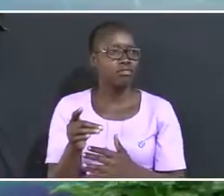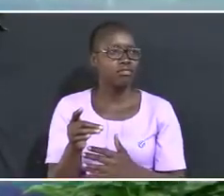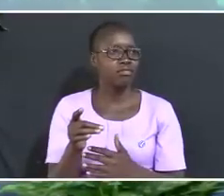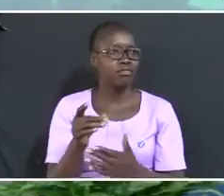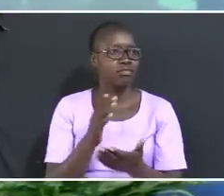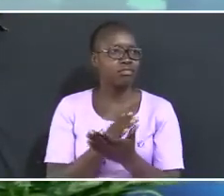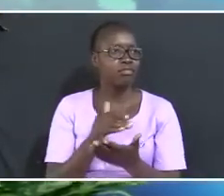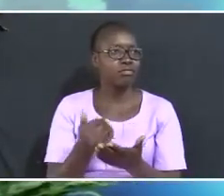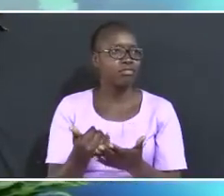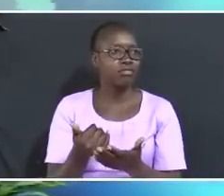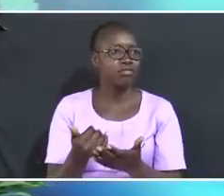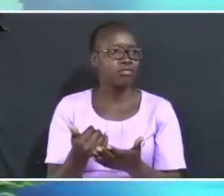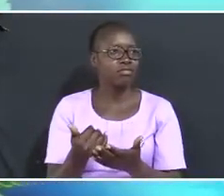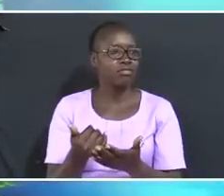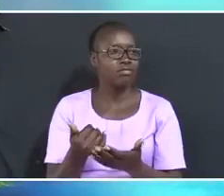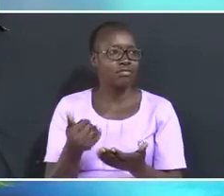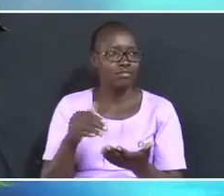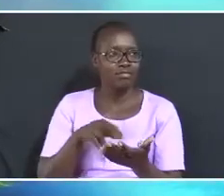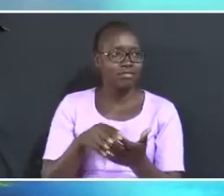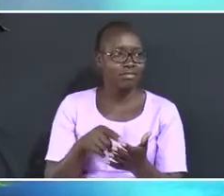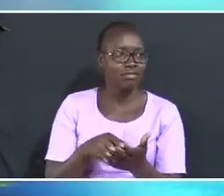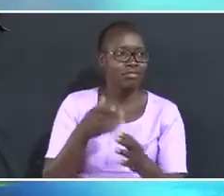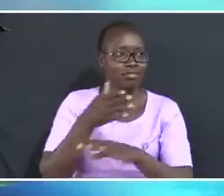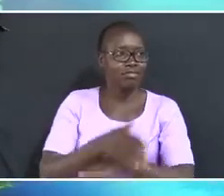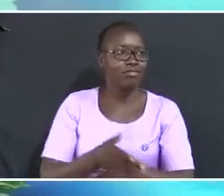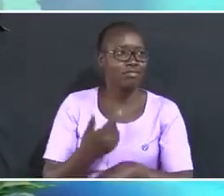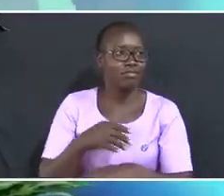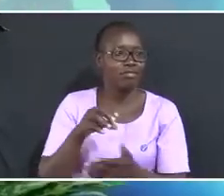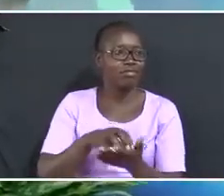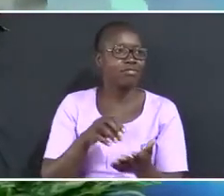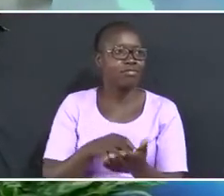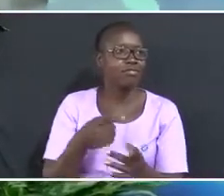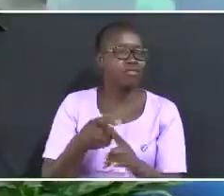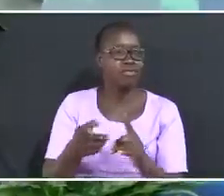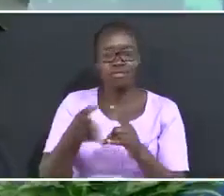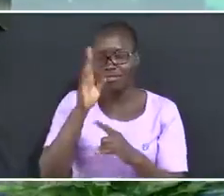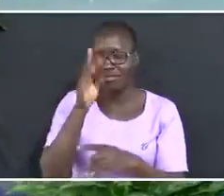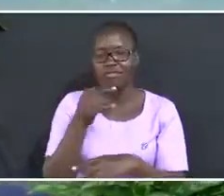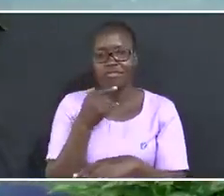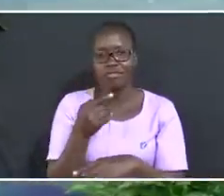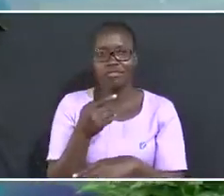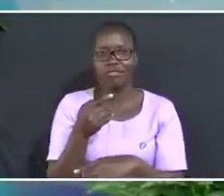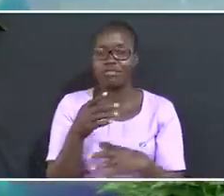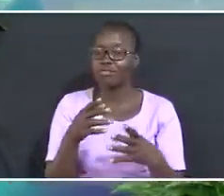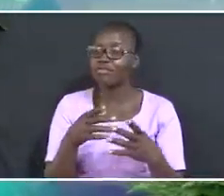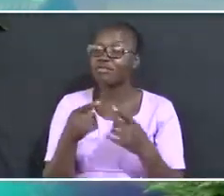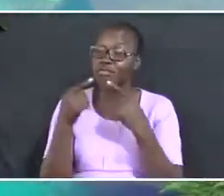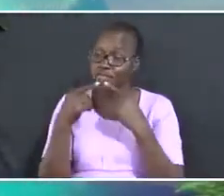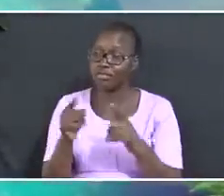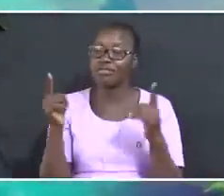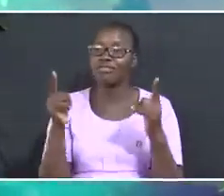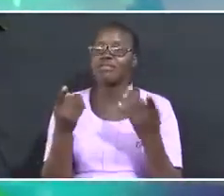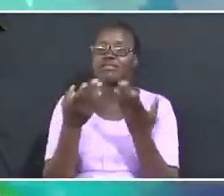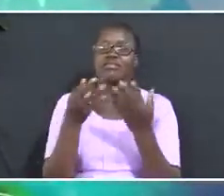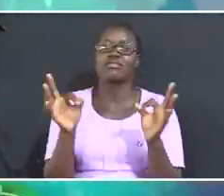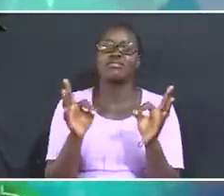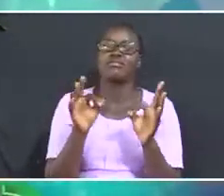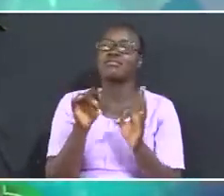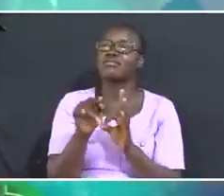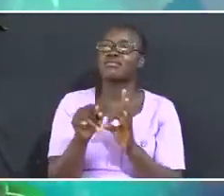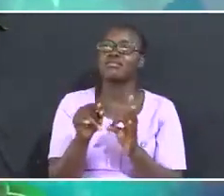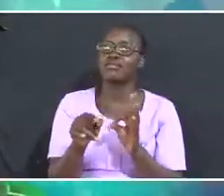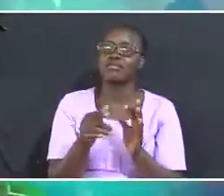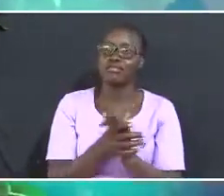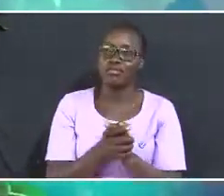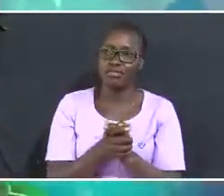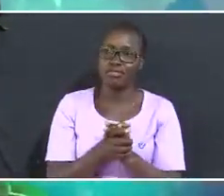other oppressions which are beyond our circumstances. But God is saying, I'm going to declare freedom to that.